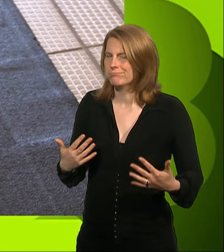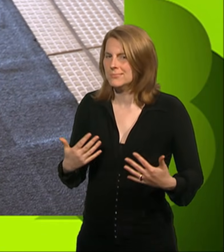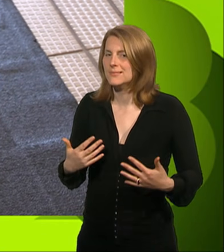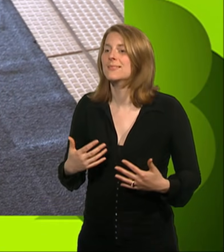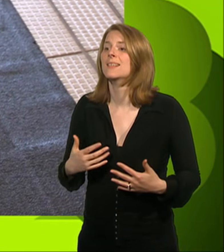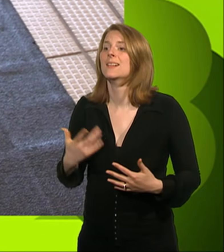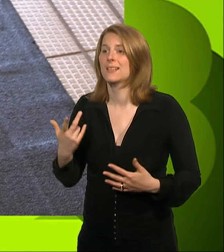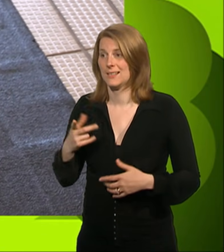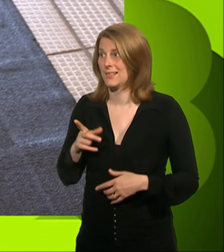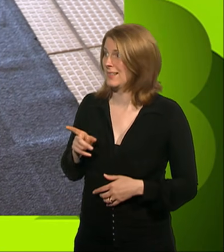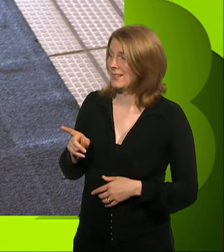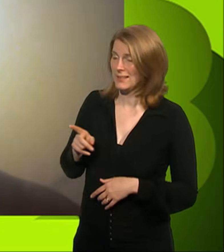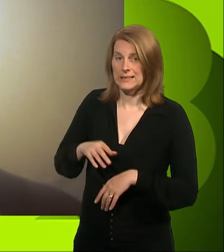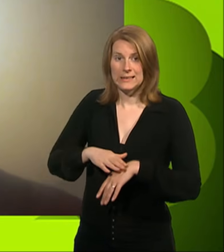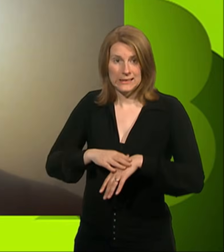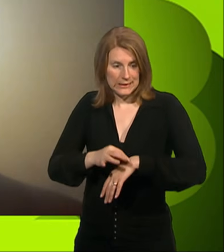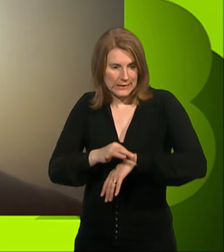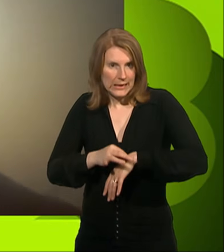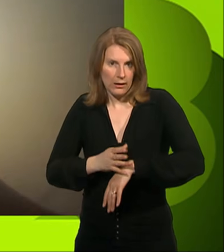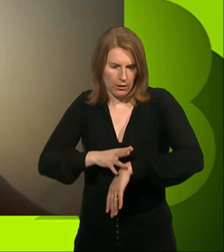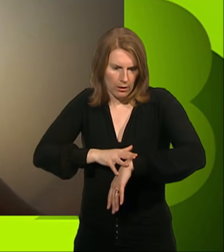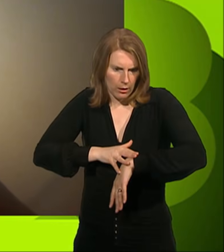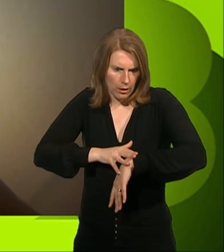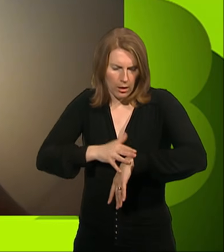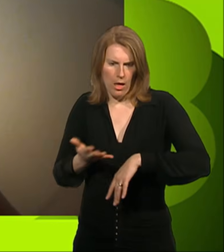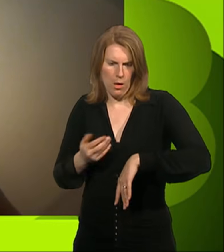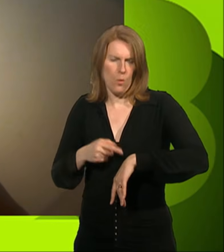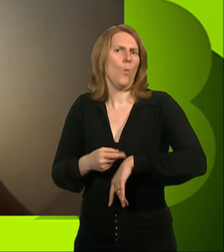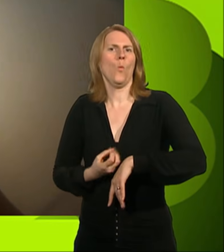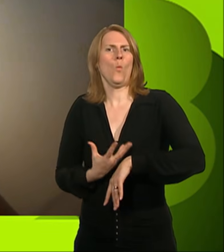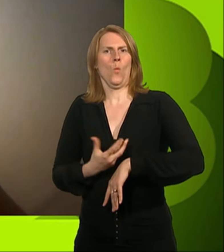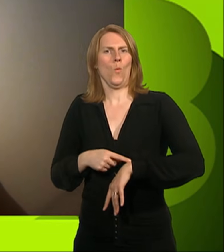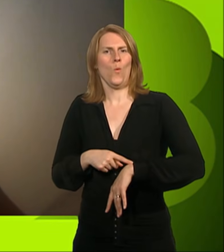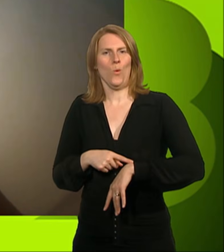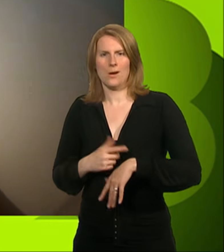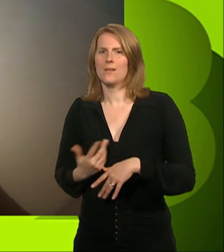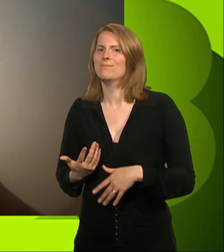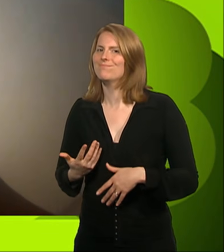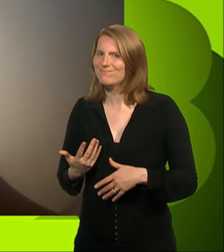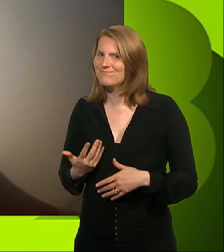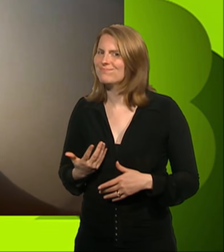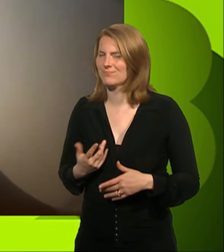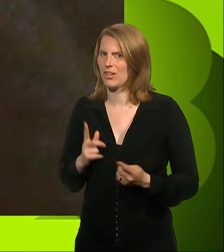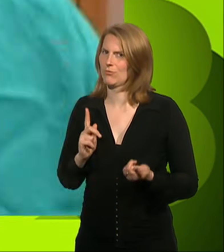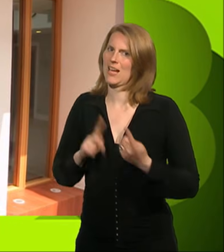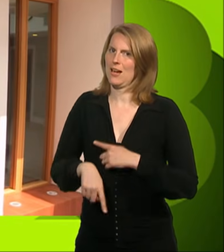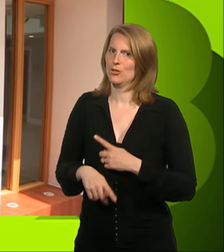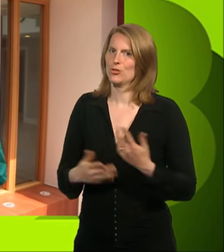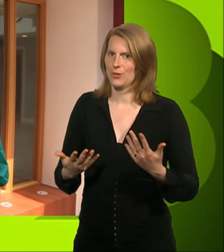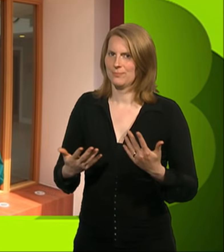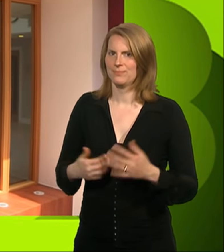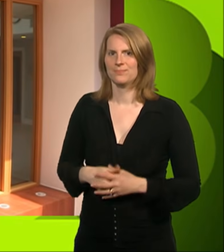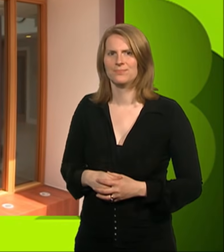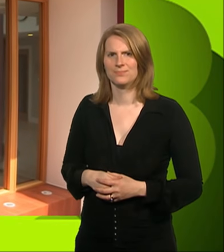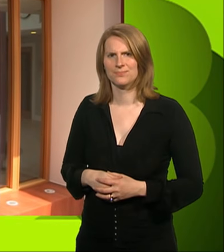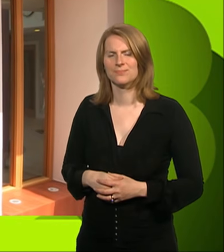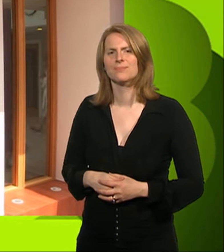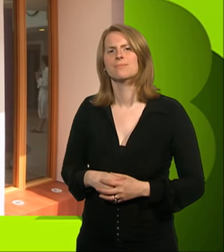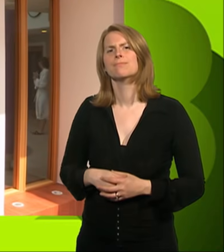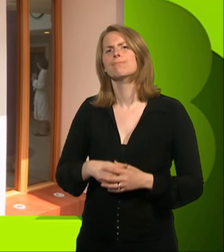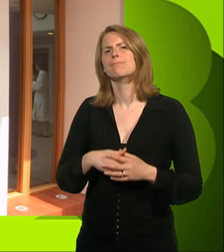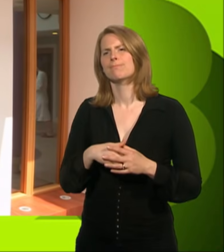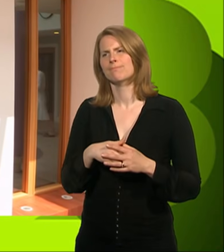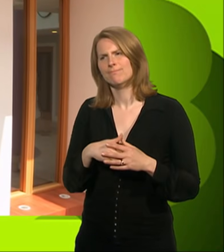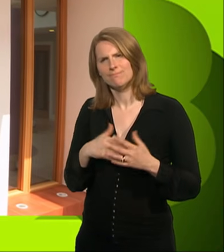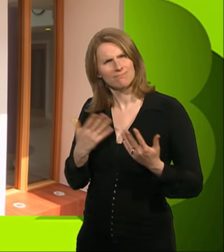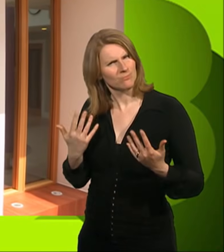blood, and you can see it all going to my skin. And there's a very good reason why our bodies react like this in the cold. If my core body temperature, that's the